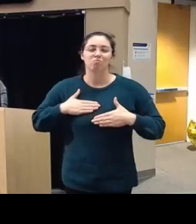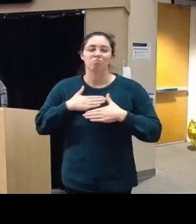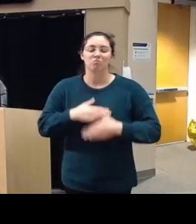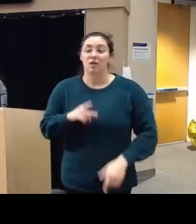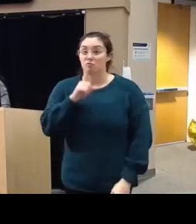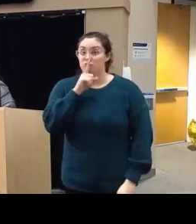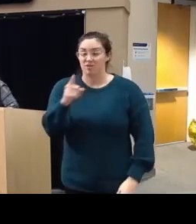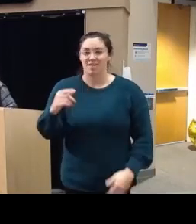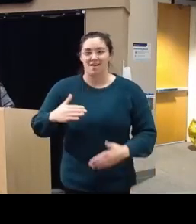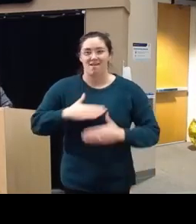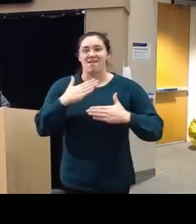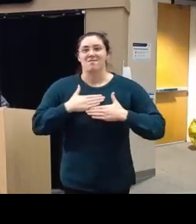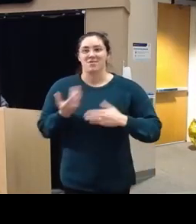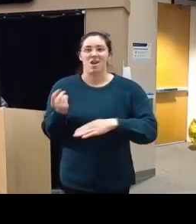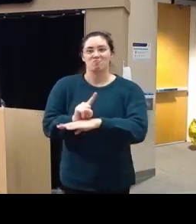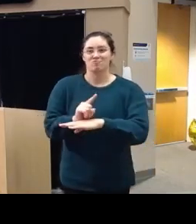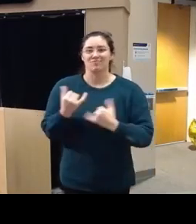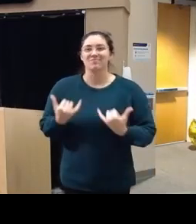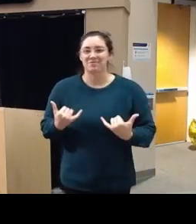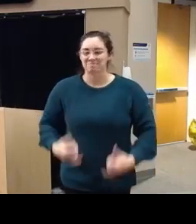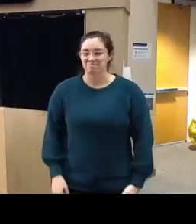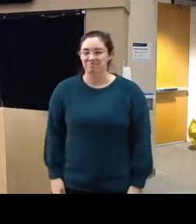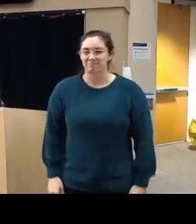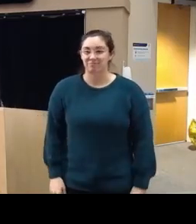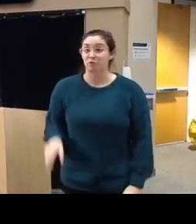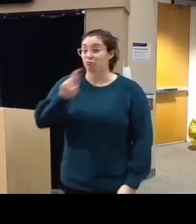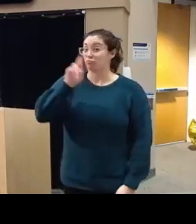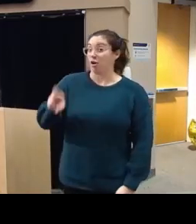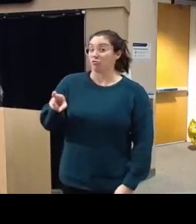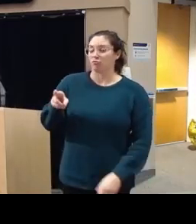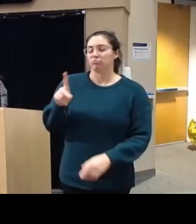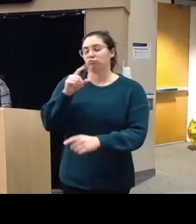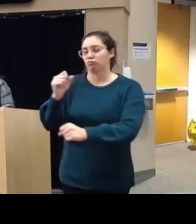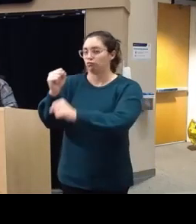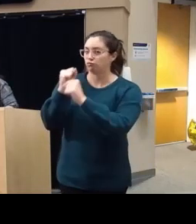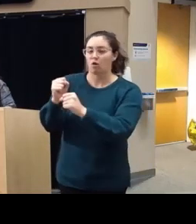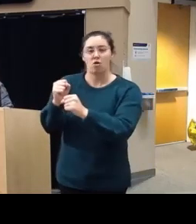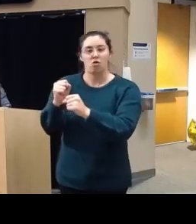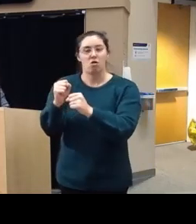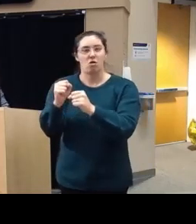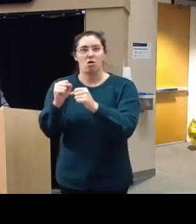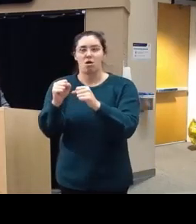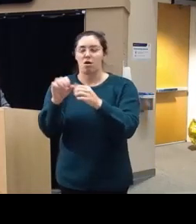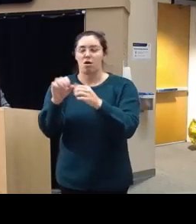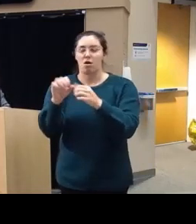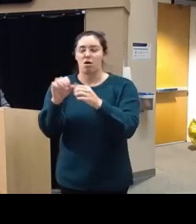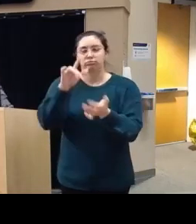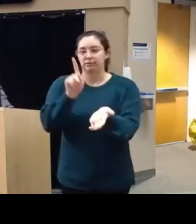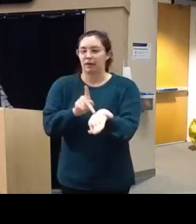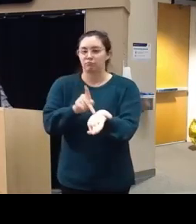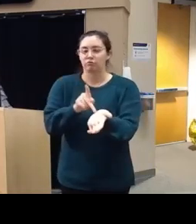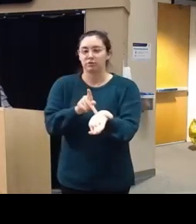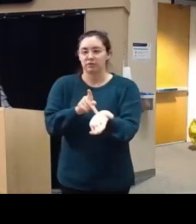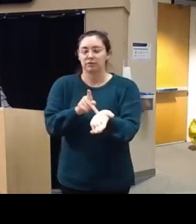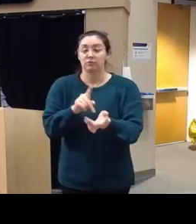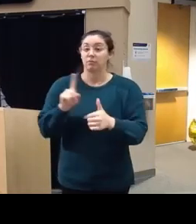I am really happy to be here today. Rochester has such a strong reputation in psychiatry. This is my first